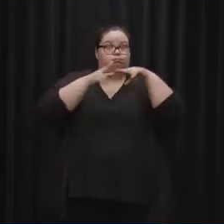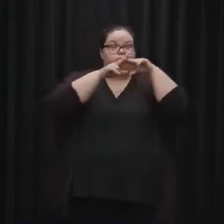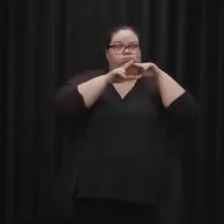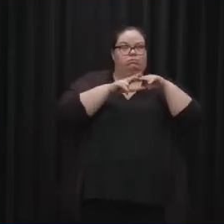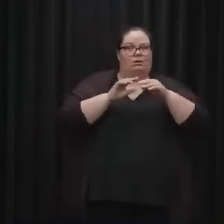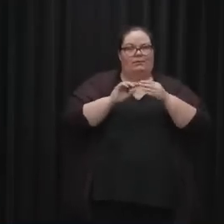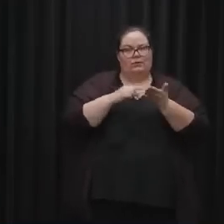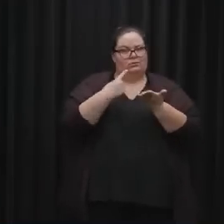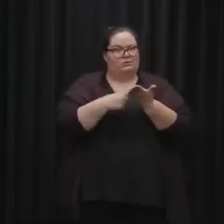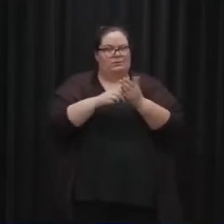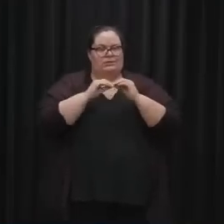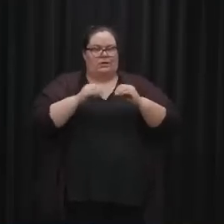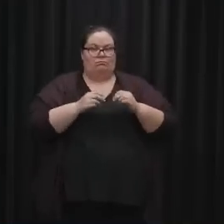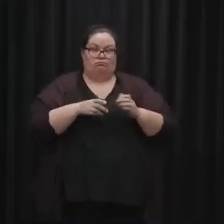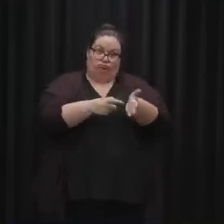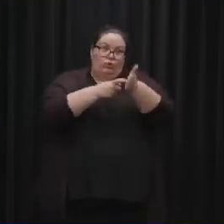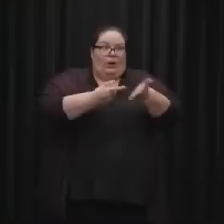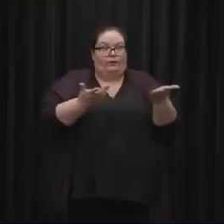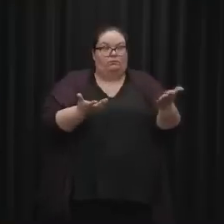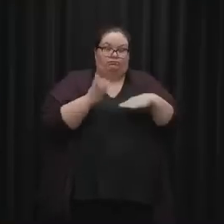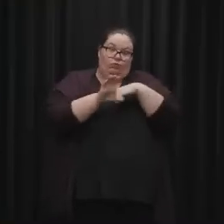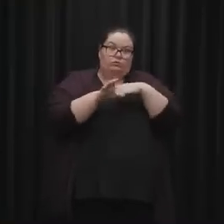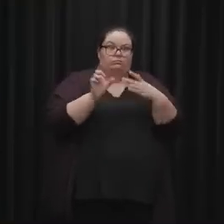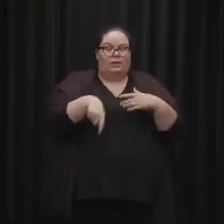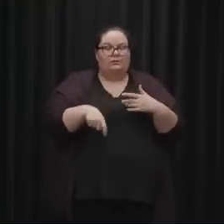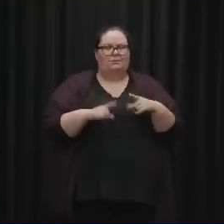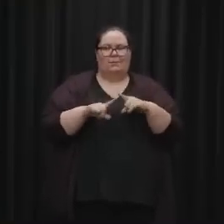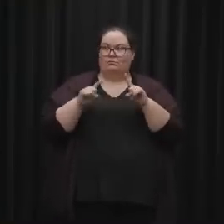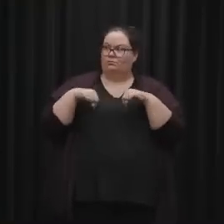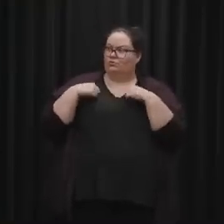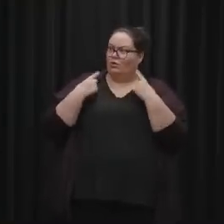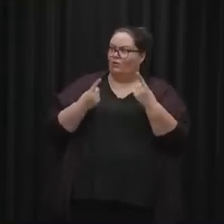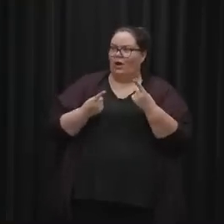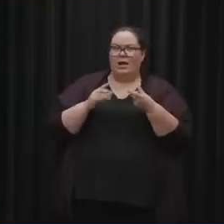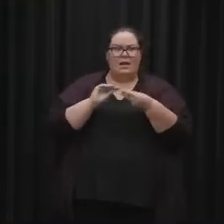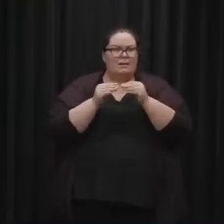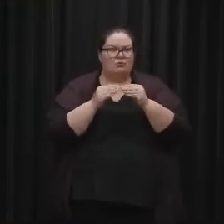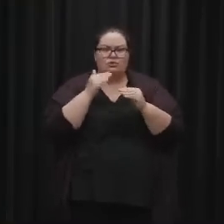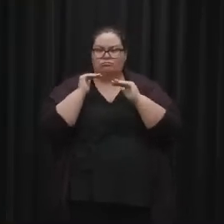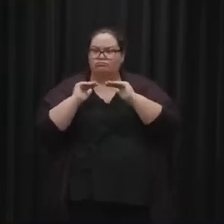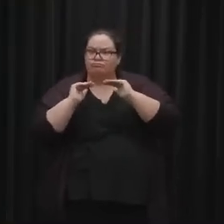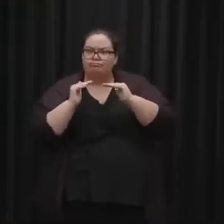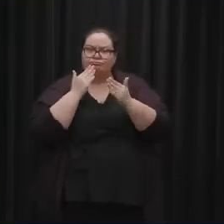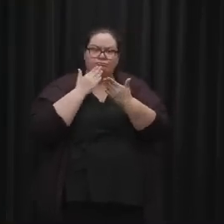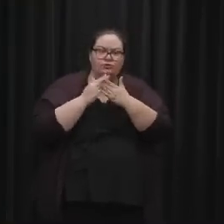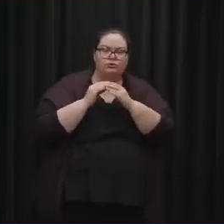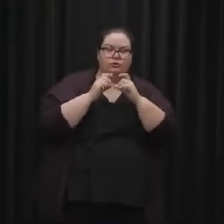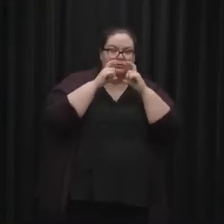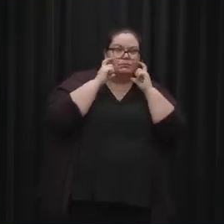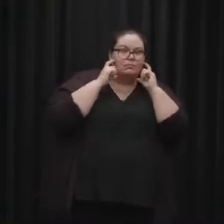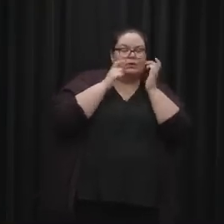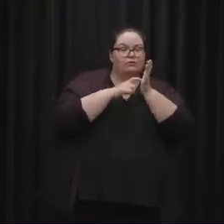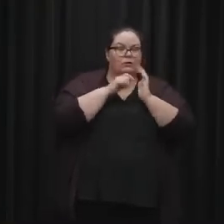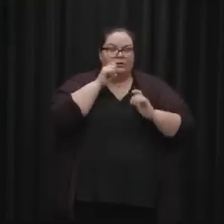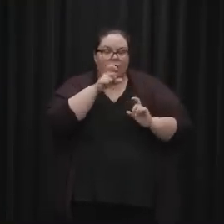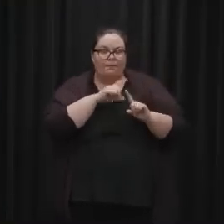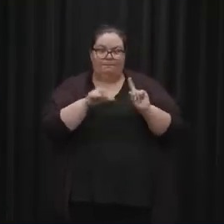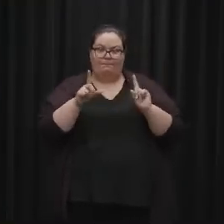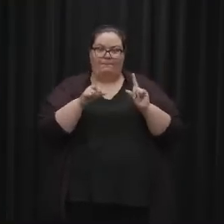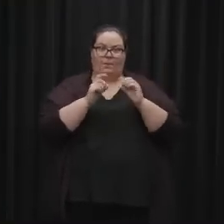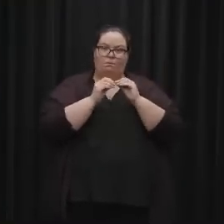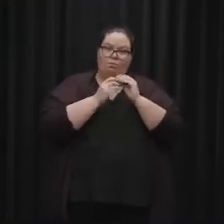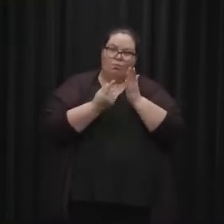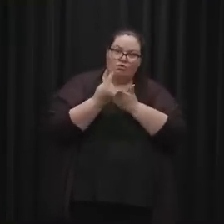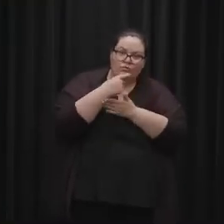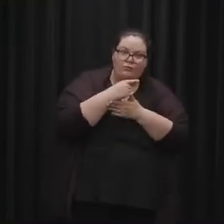wouldn't be any debate here at all. We would just do it. But we've had great results without having it mandatory. Now, as we review and have